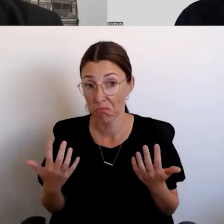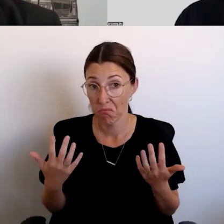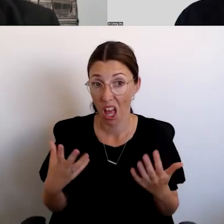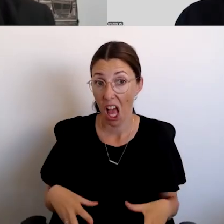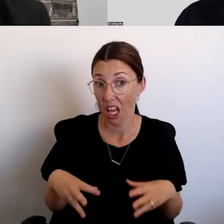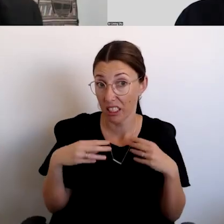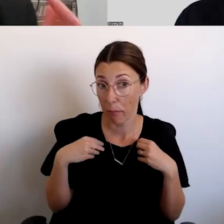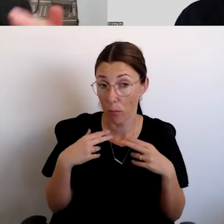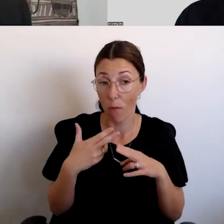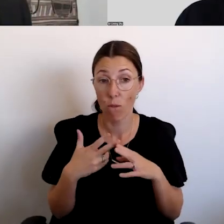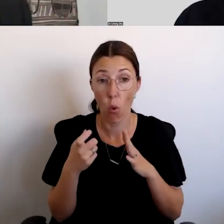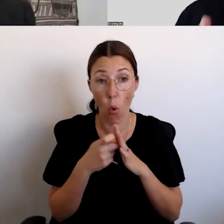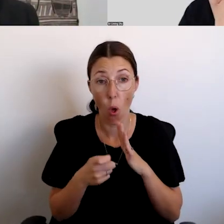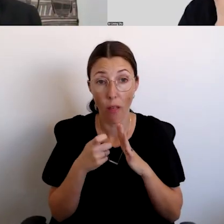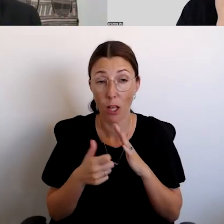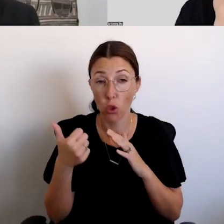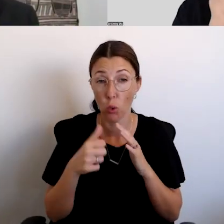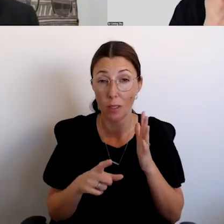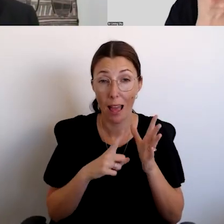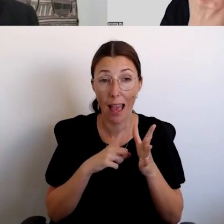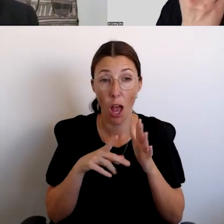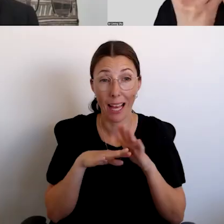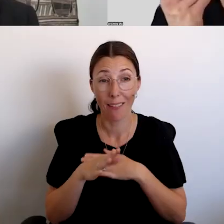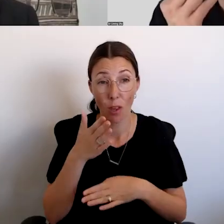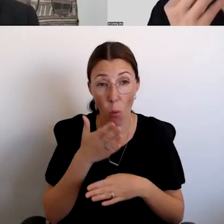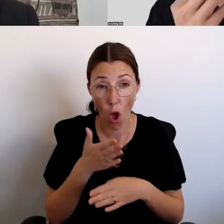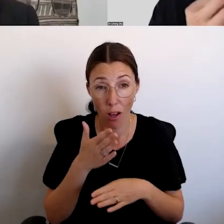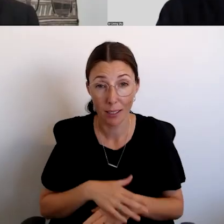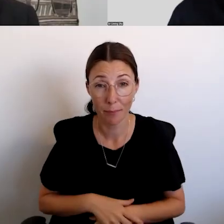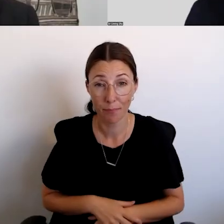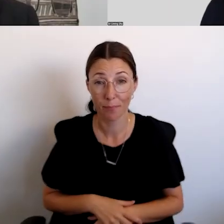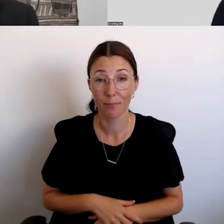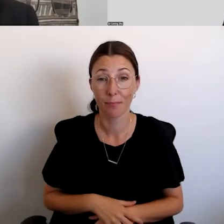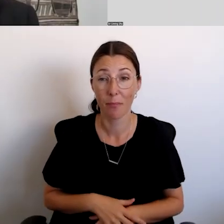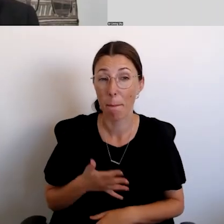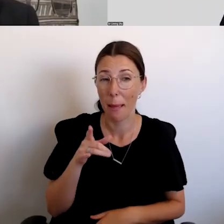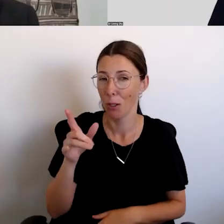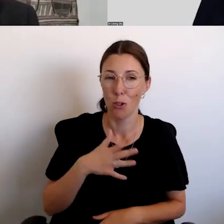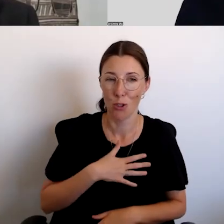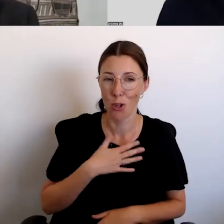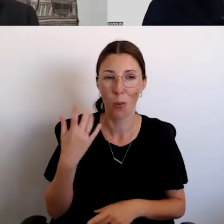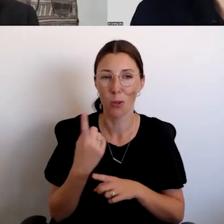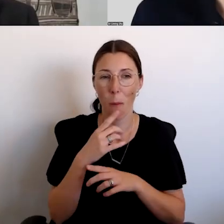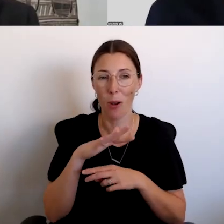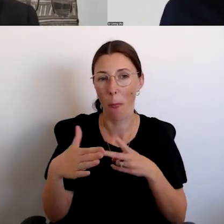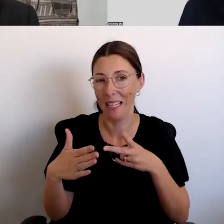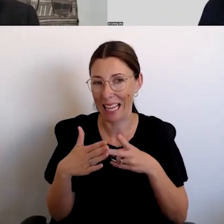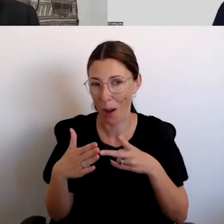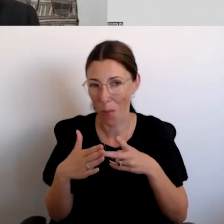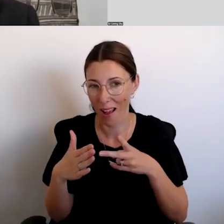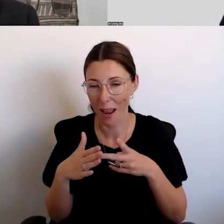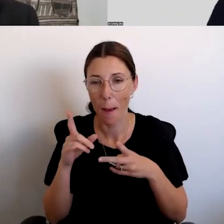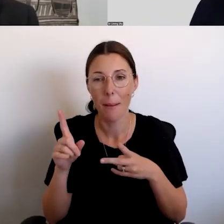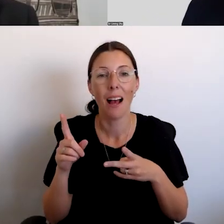work? I don't think you're necessarily wanting to comment on that last one. That's a debate that will go on for some time, I'm sure, but certainly